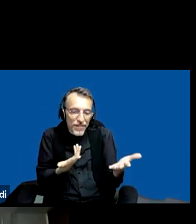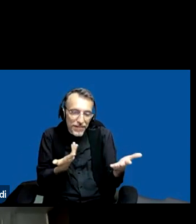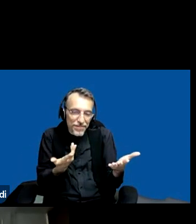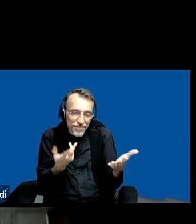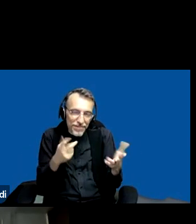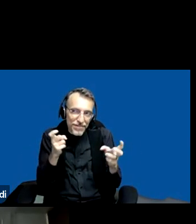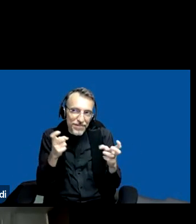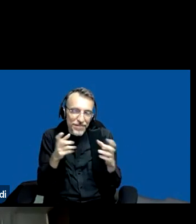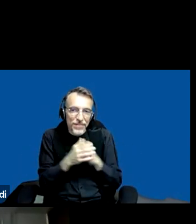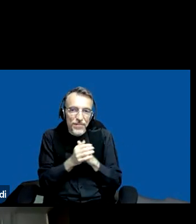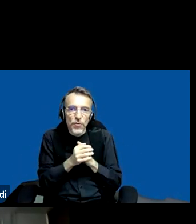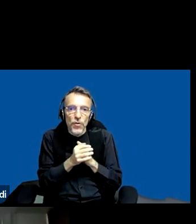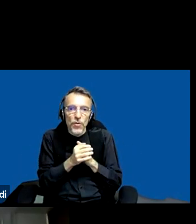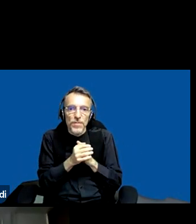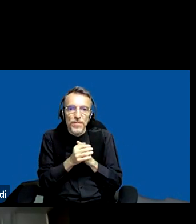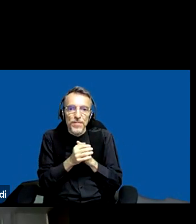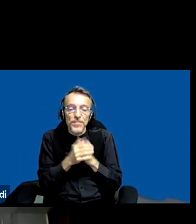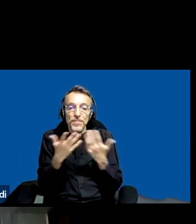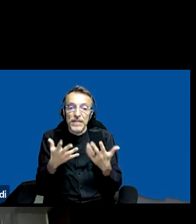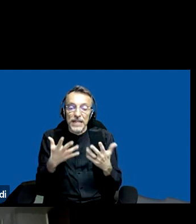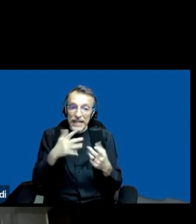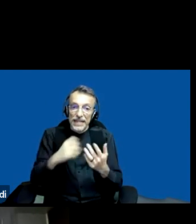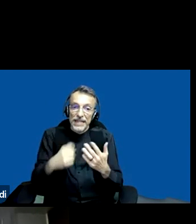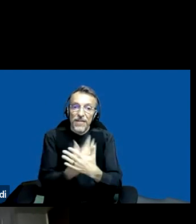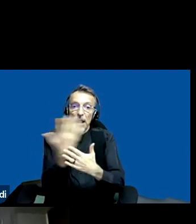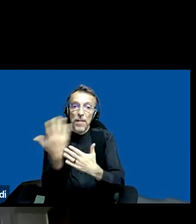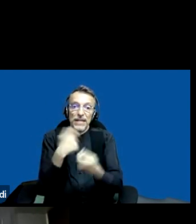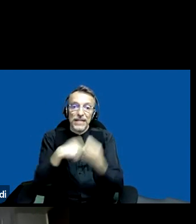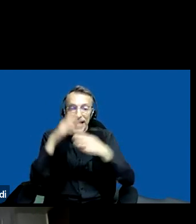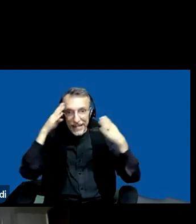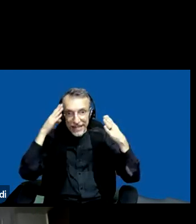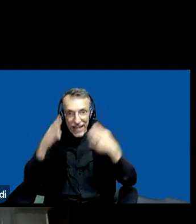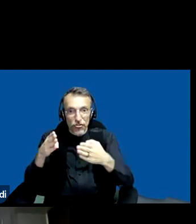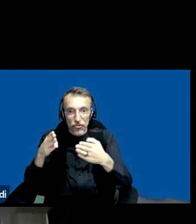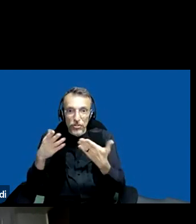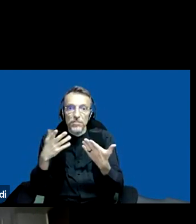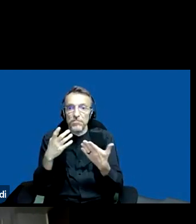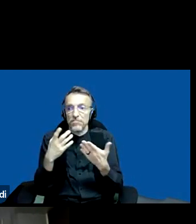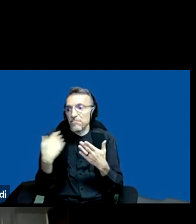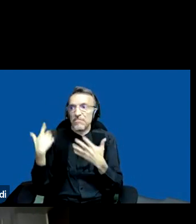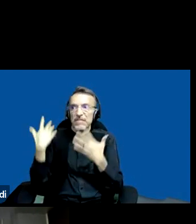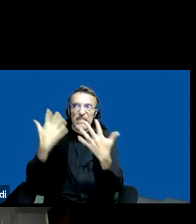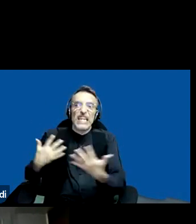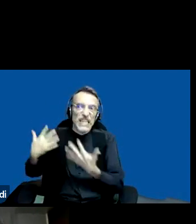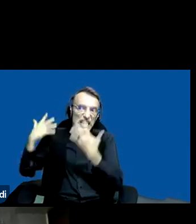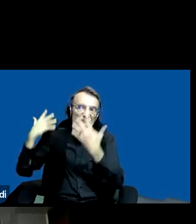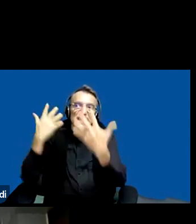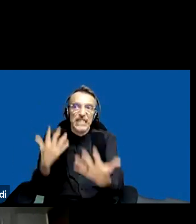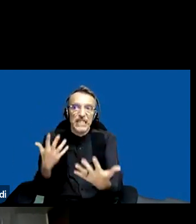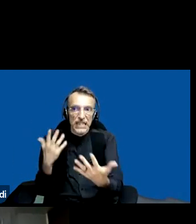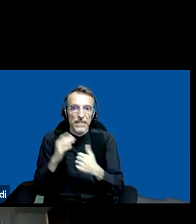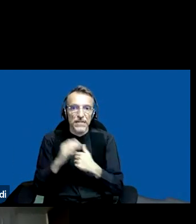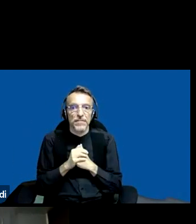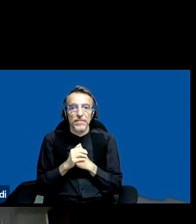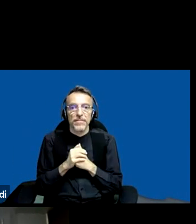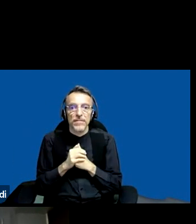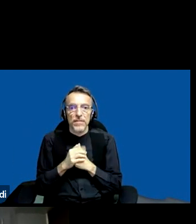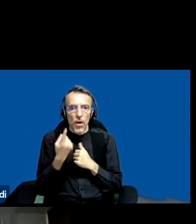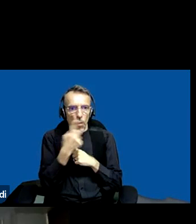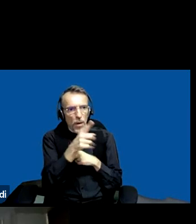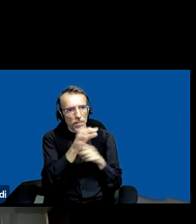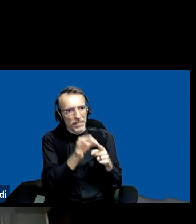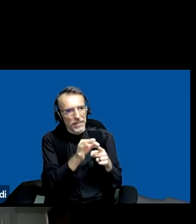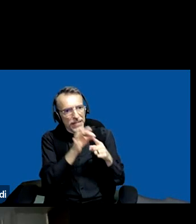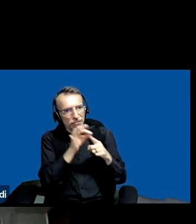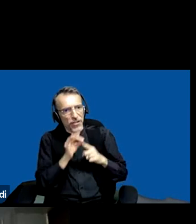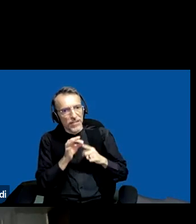is a tension in development that has become obvious over the last, probably decade, certainly. And one of the suggestions